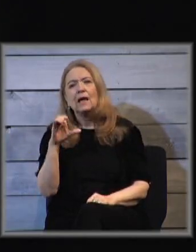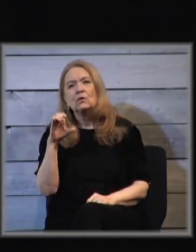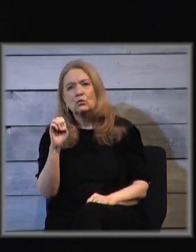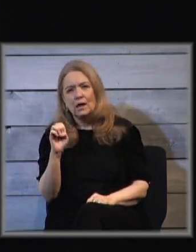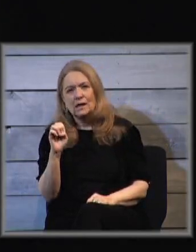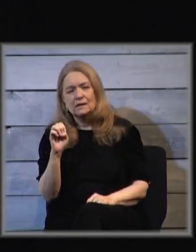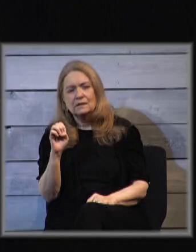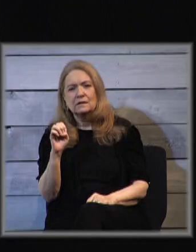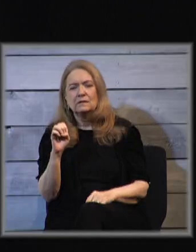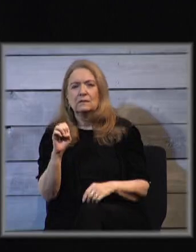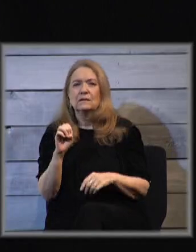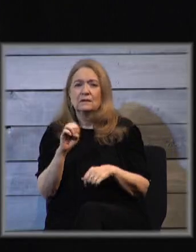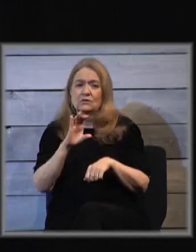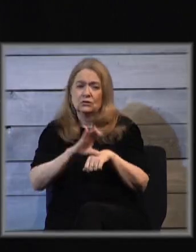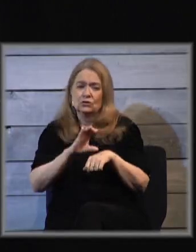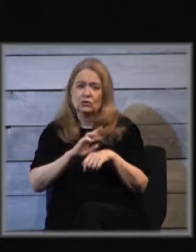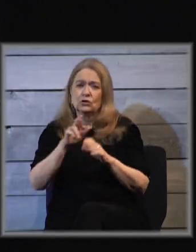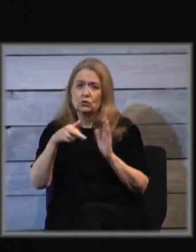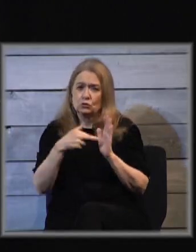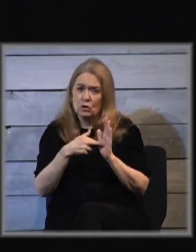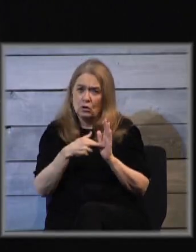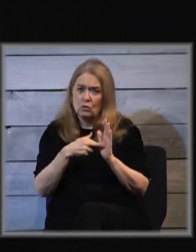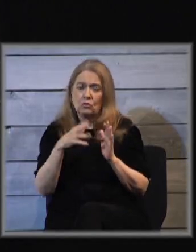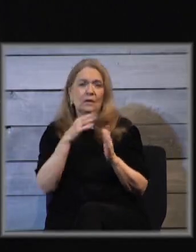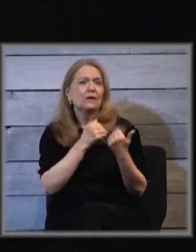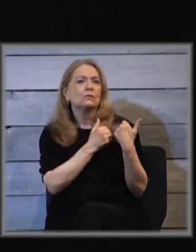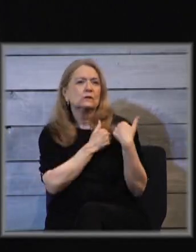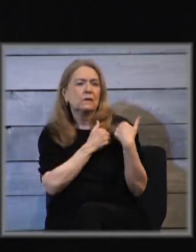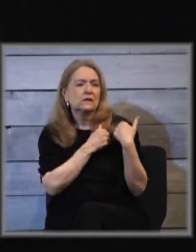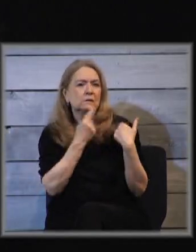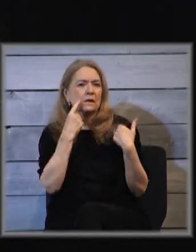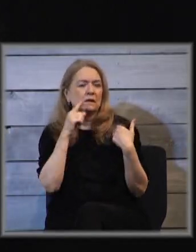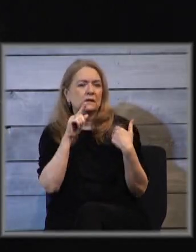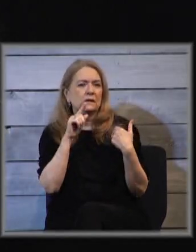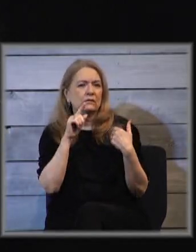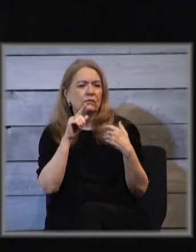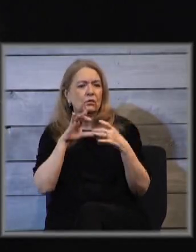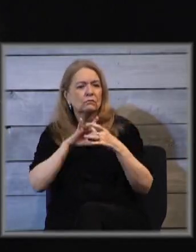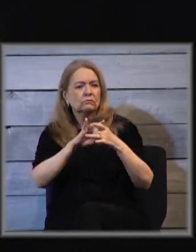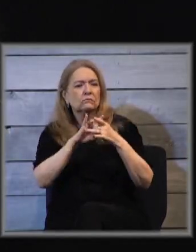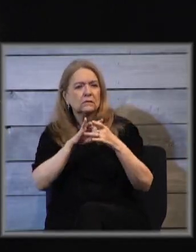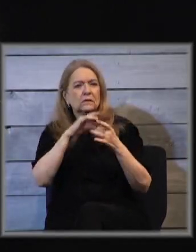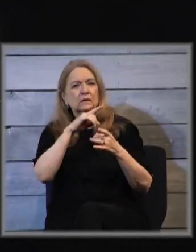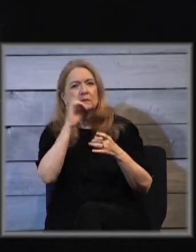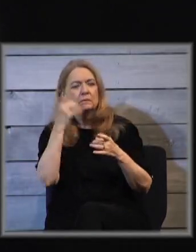church's role and responsibility in racial reconciliation.